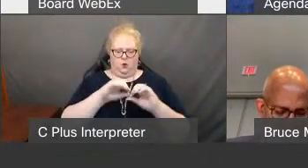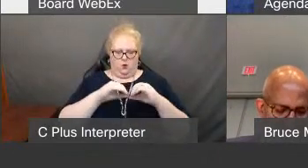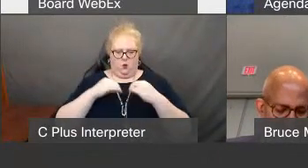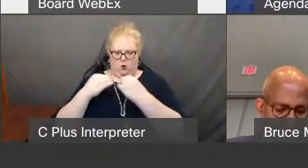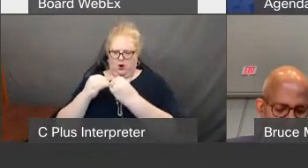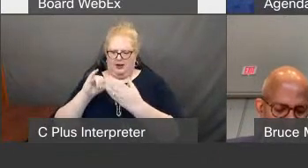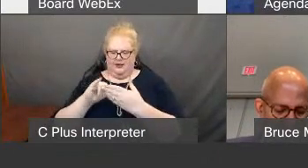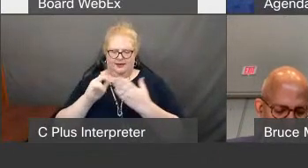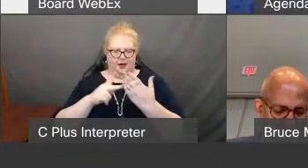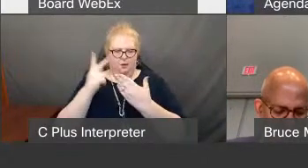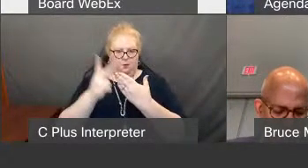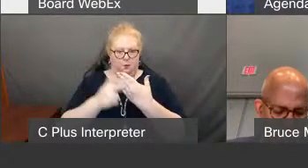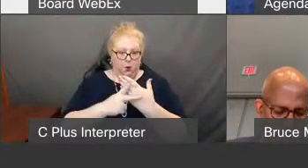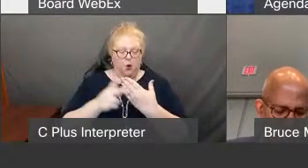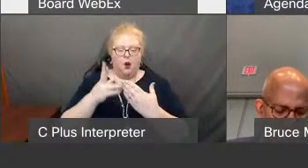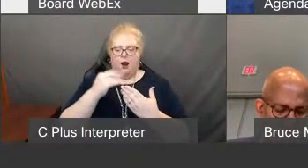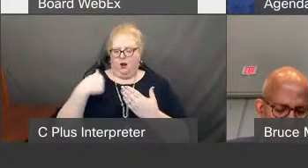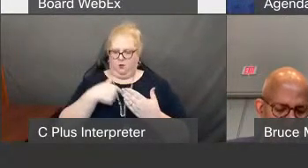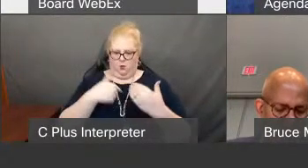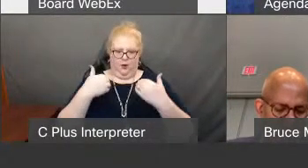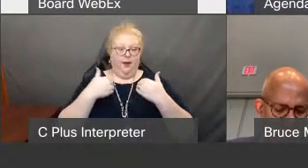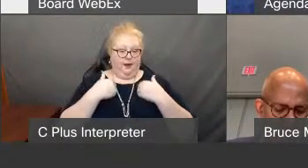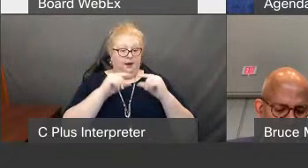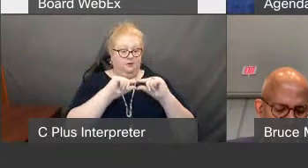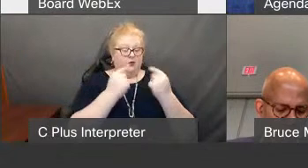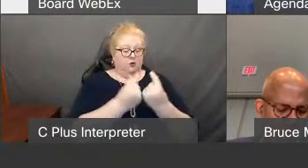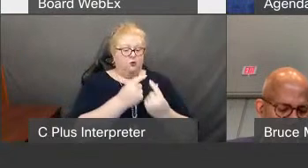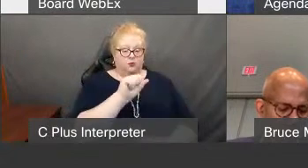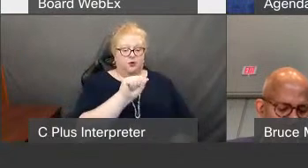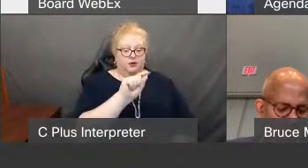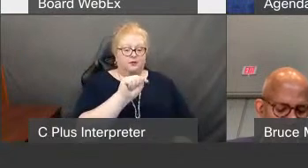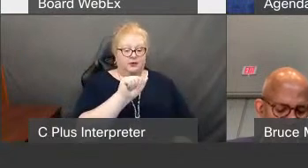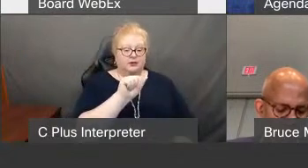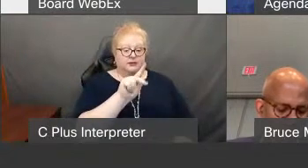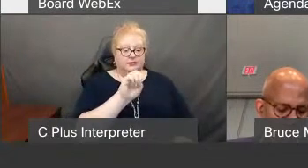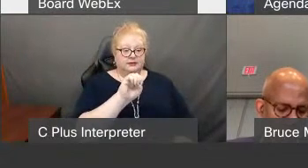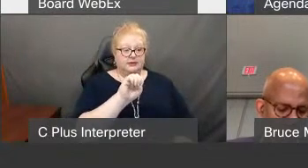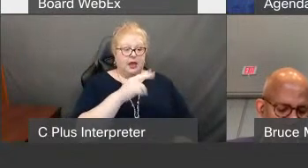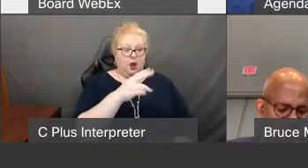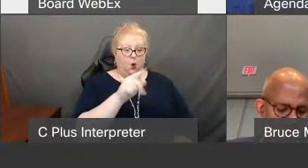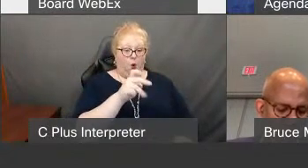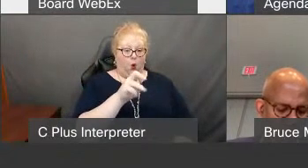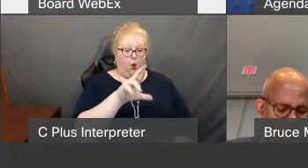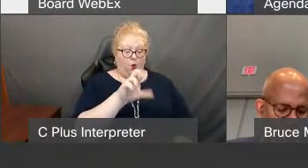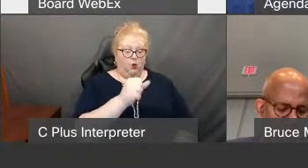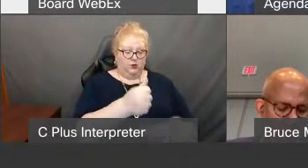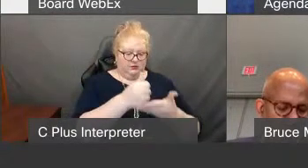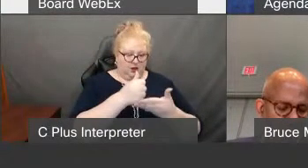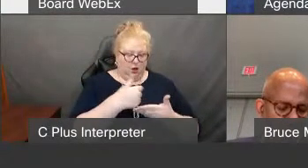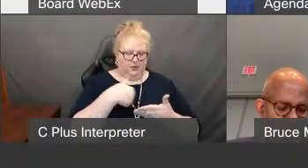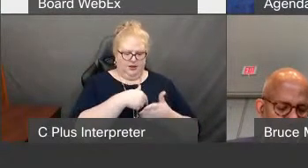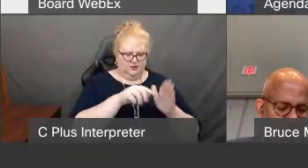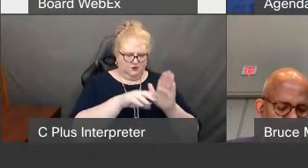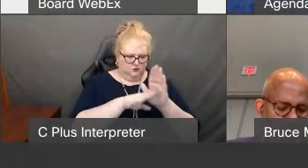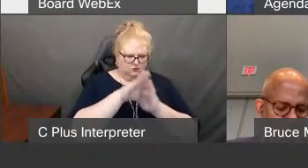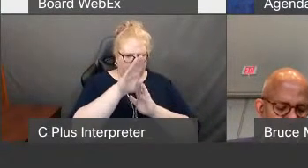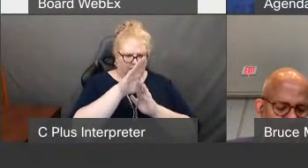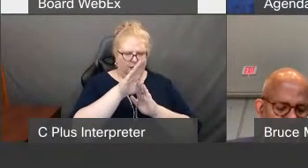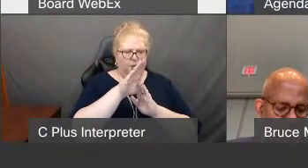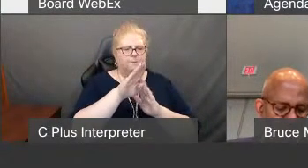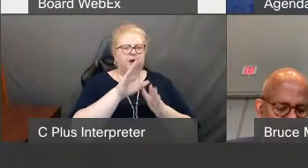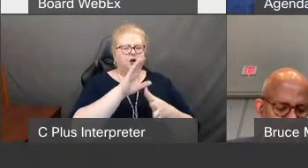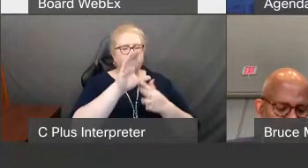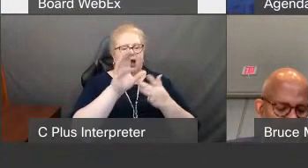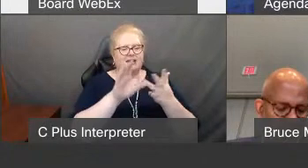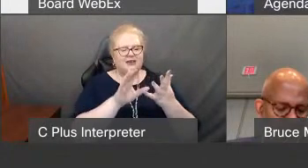a group of stakeholders that have been helping us develop the criteria or indicators that we're going to